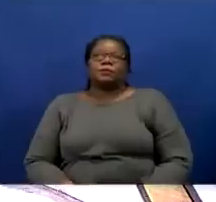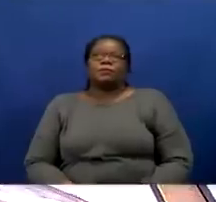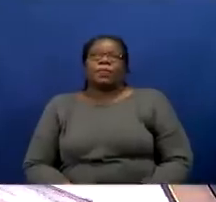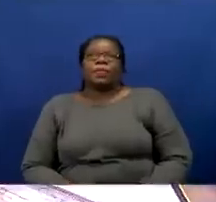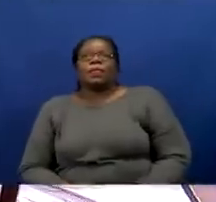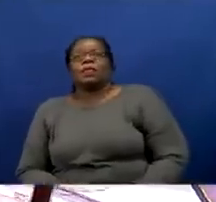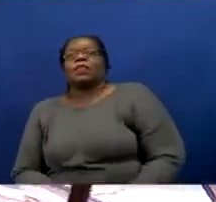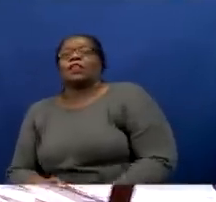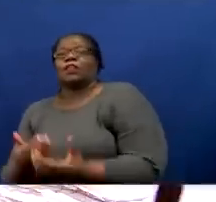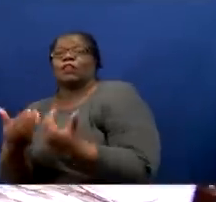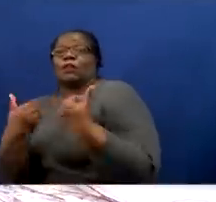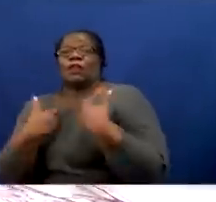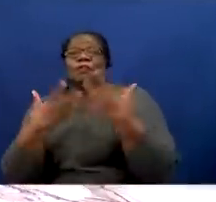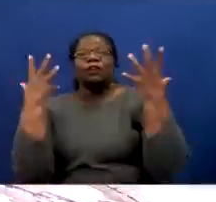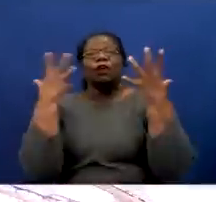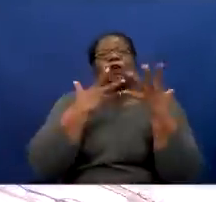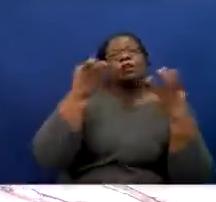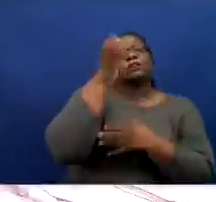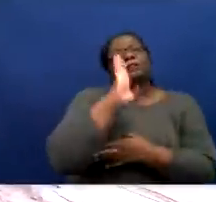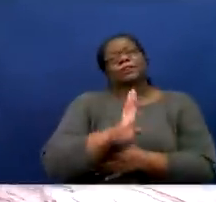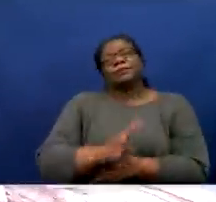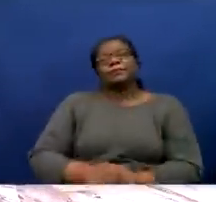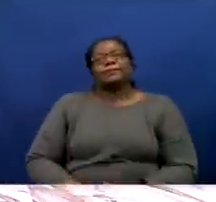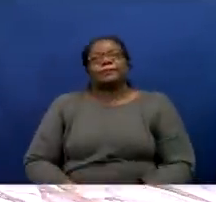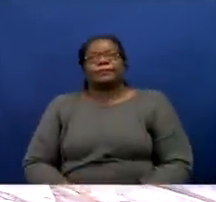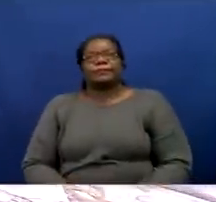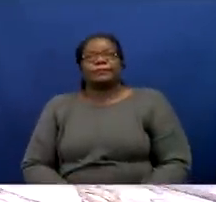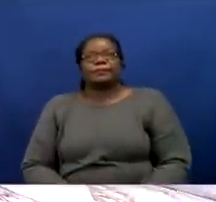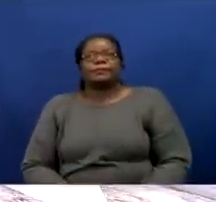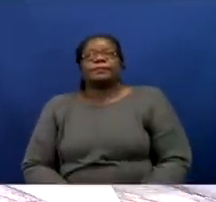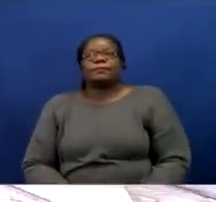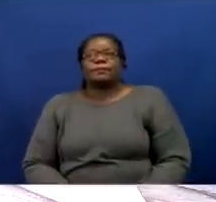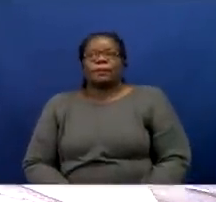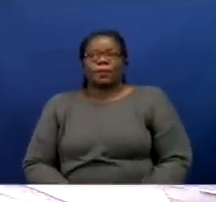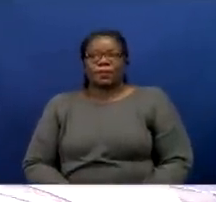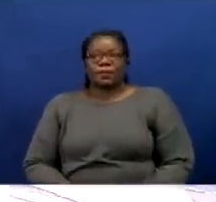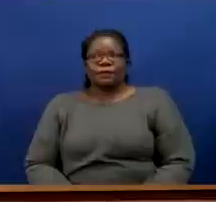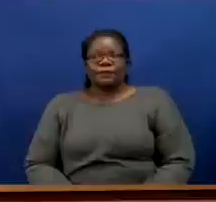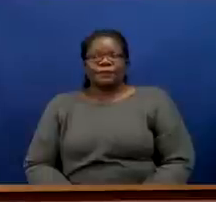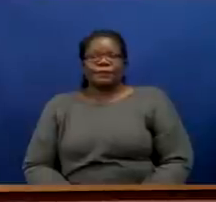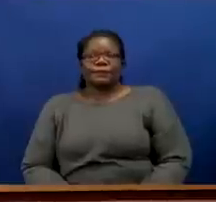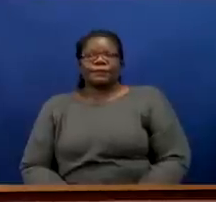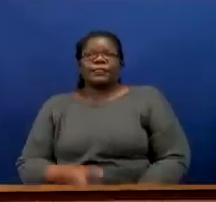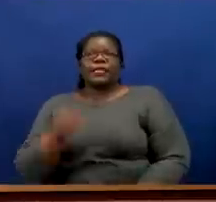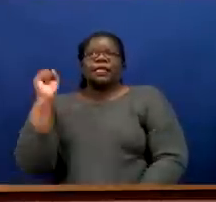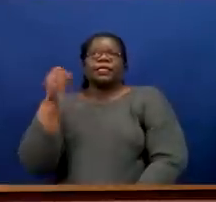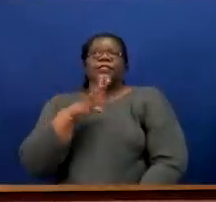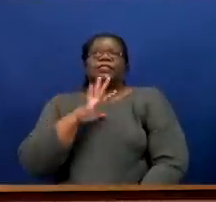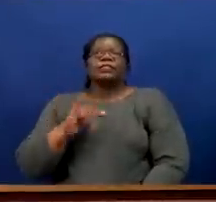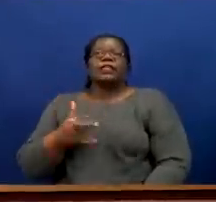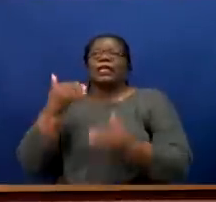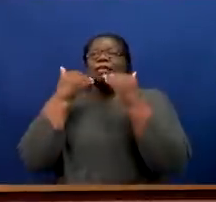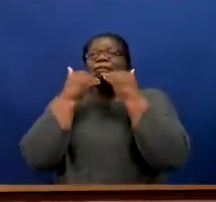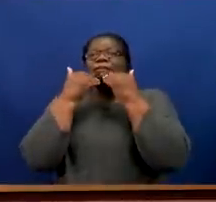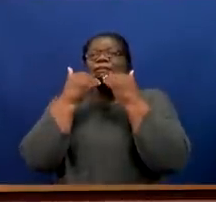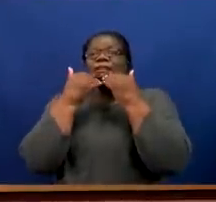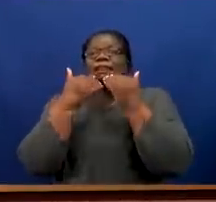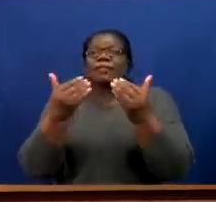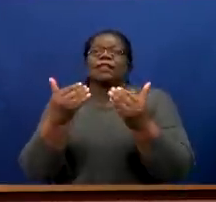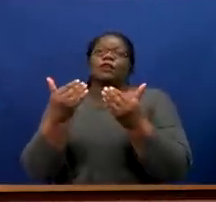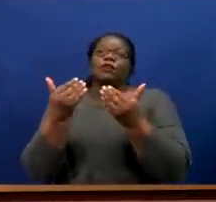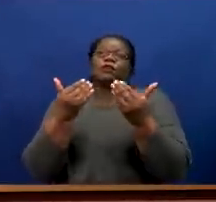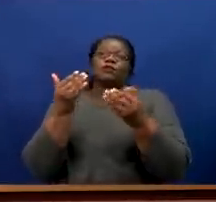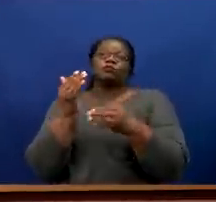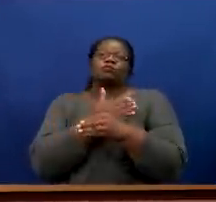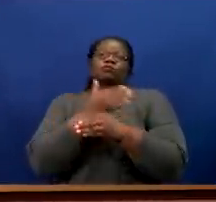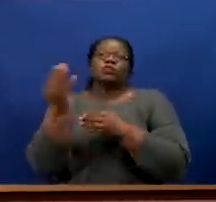You've got an awesome God. You've got an awesome God. Yes, Lord. Thank you, music ministry. Thank you,